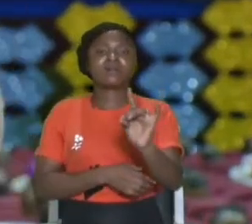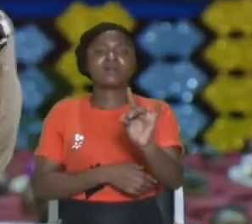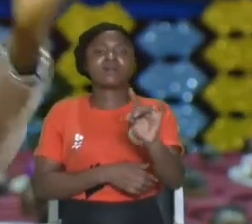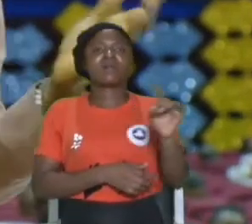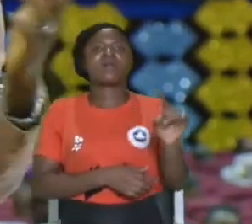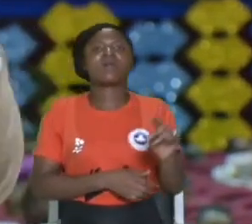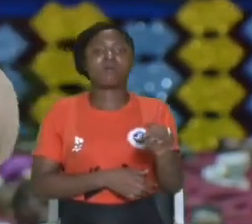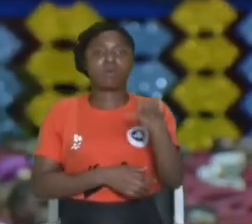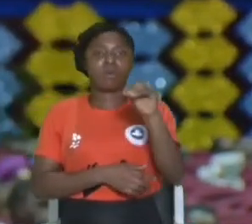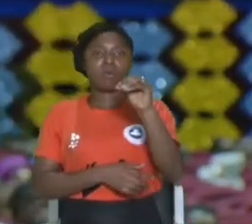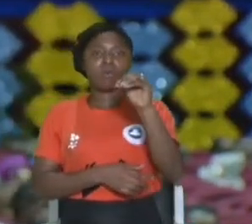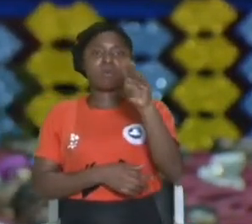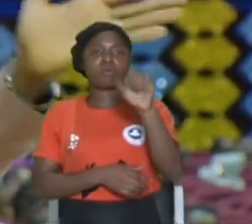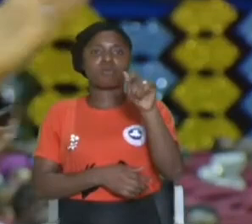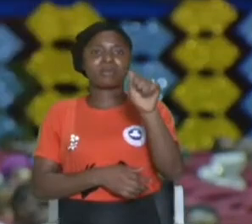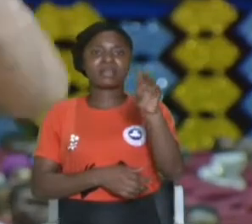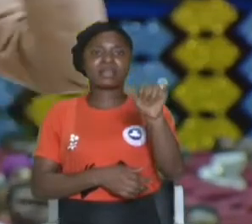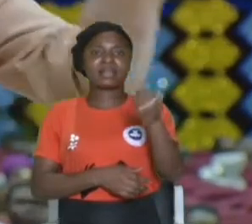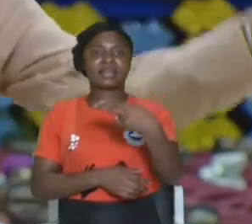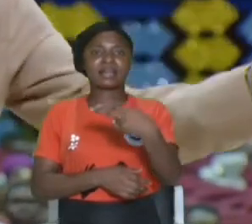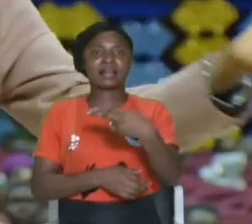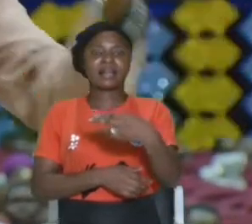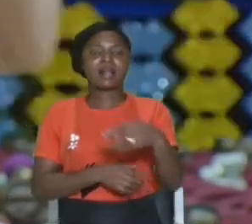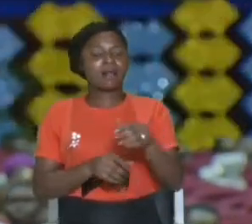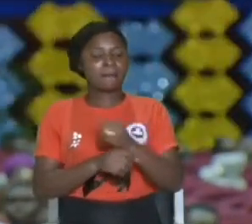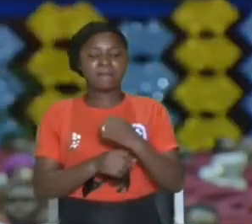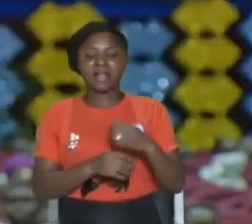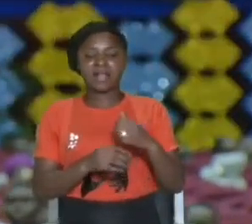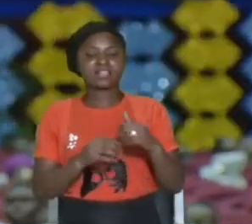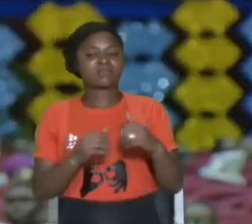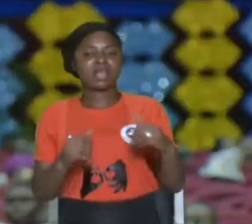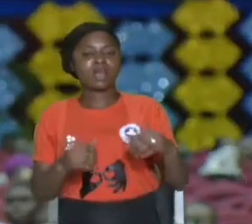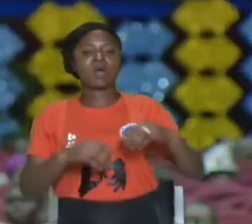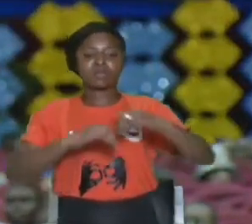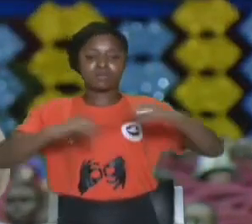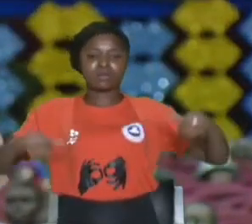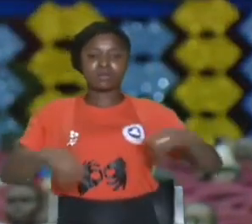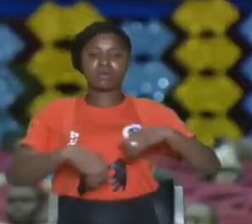Obadiah and Ahab made a split. Go this way, I go this way.